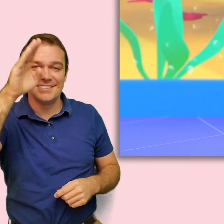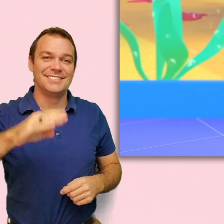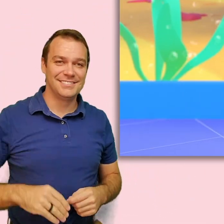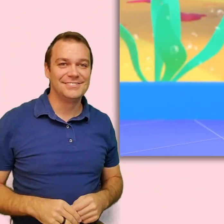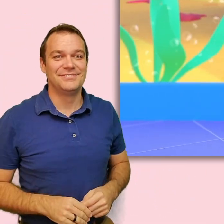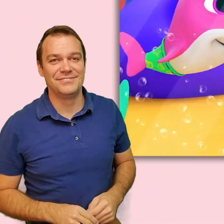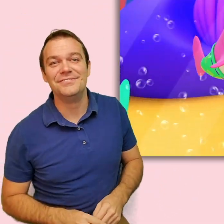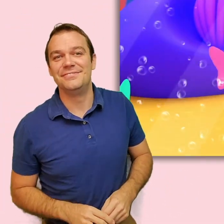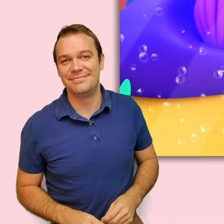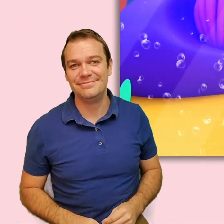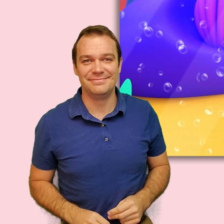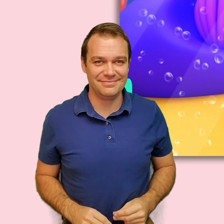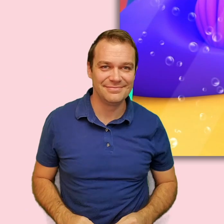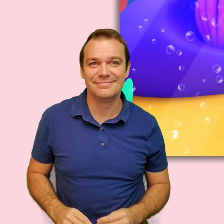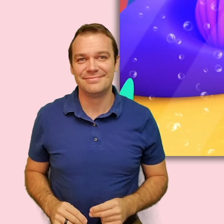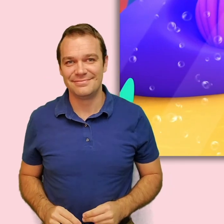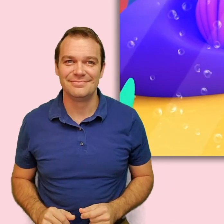shark.